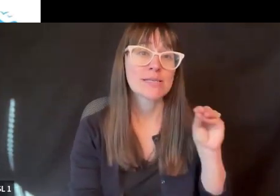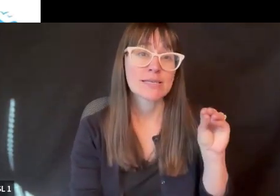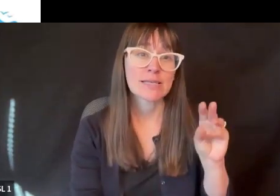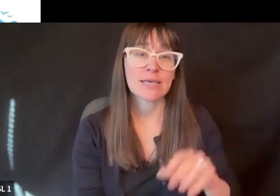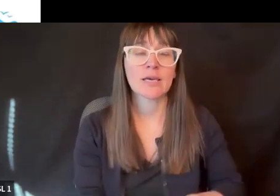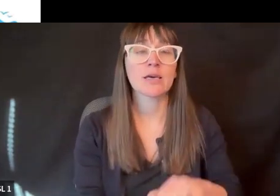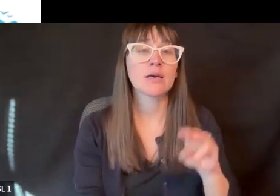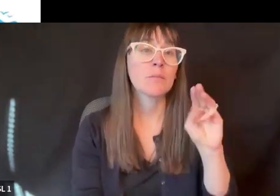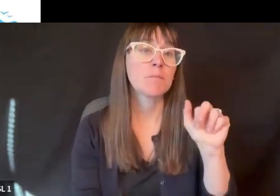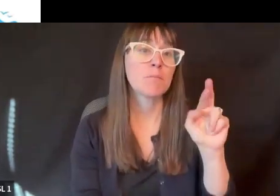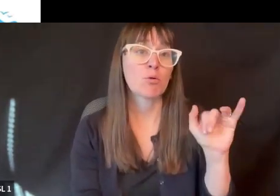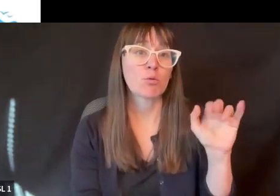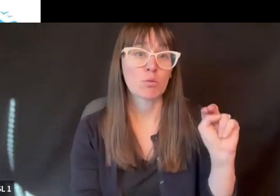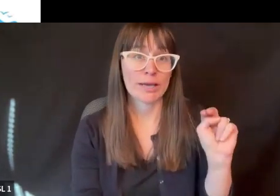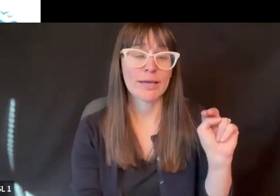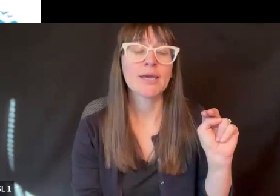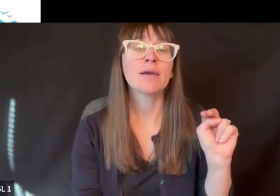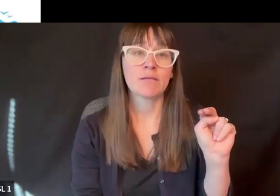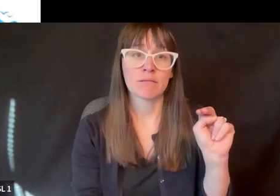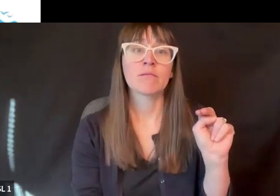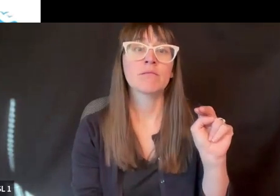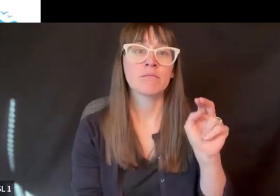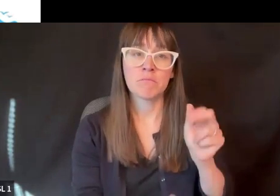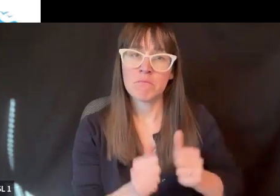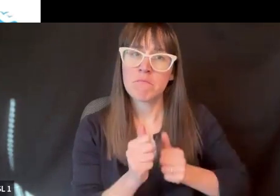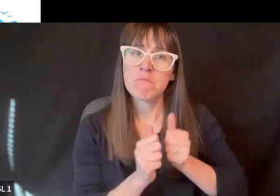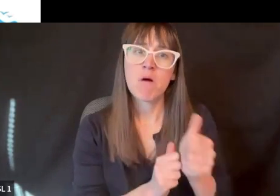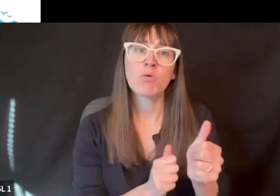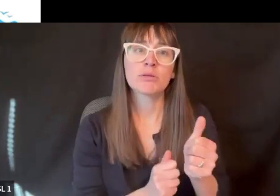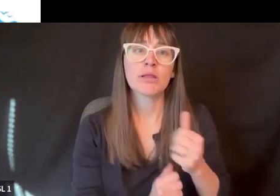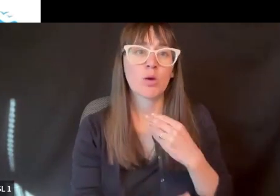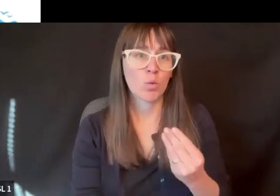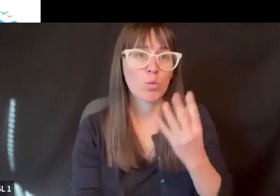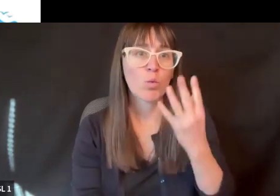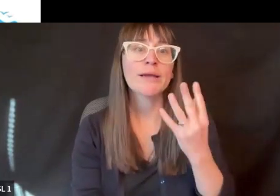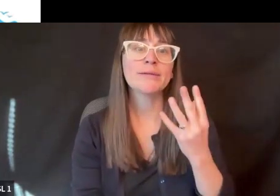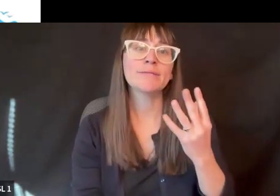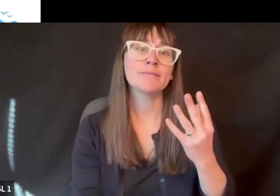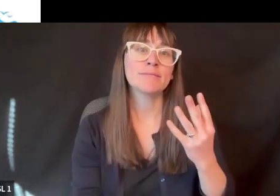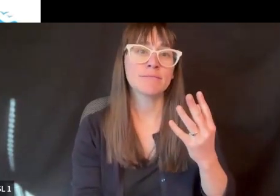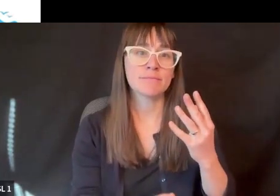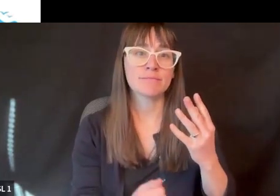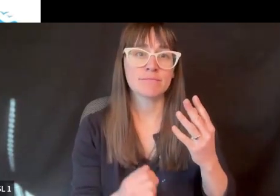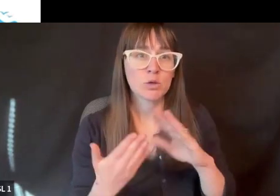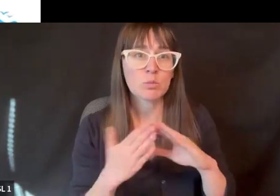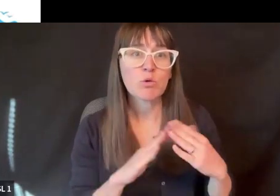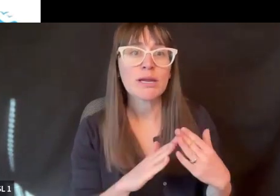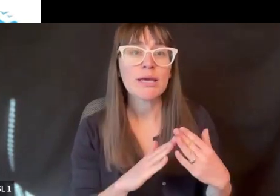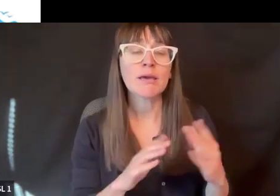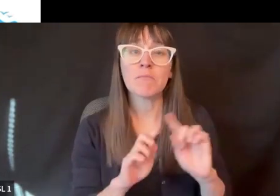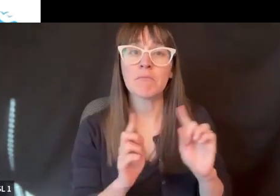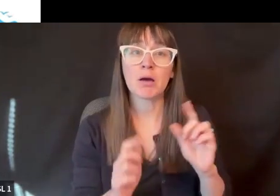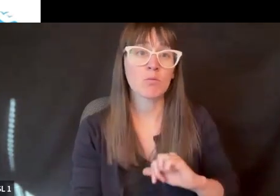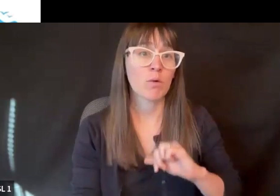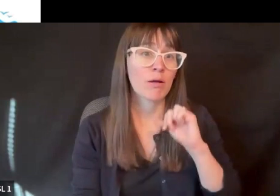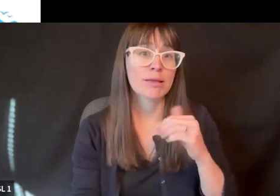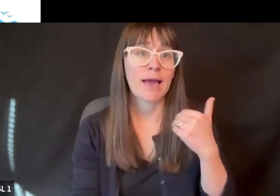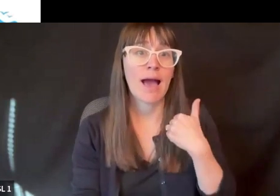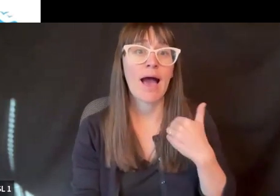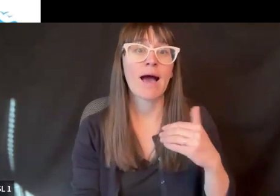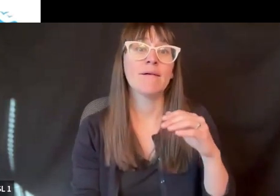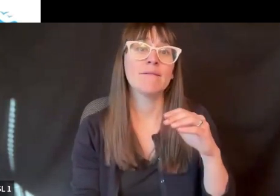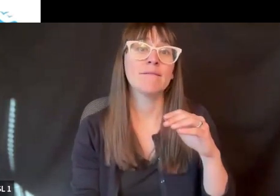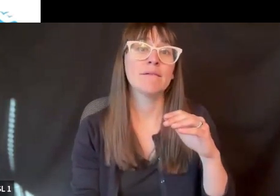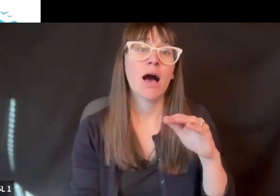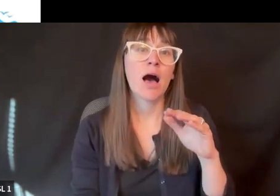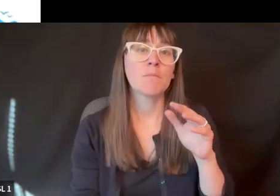age of 60. Marin is a predominantly white Caucasian community, but we are